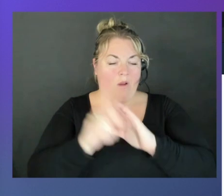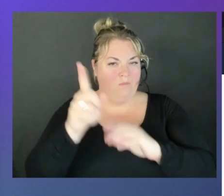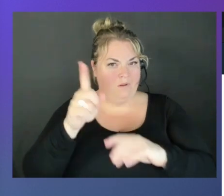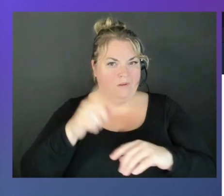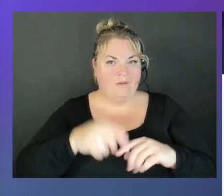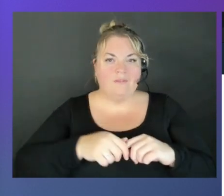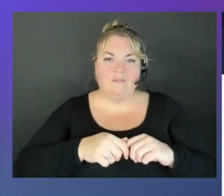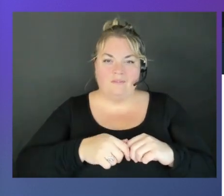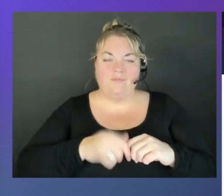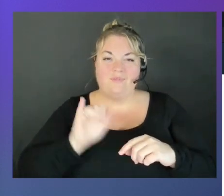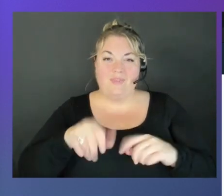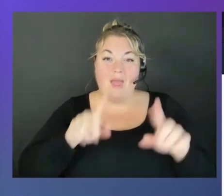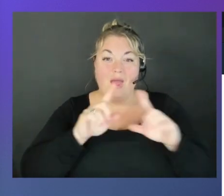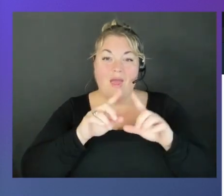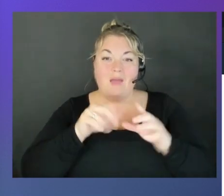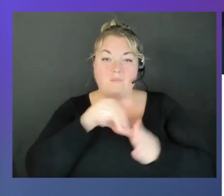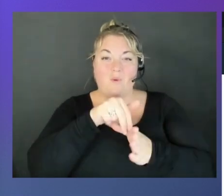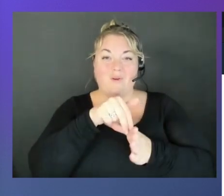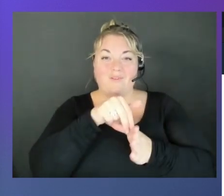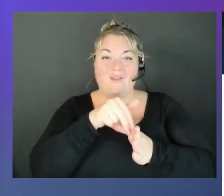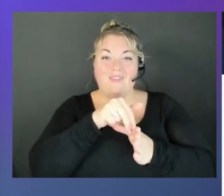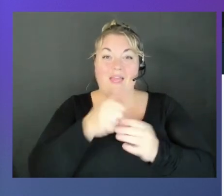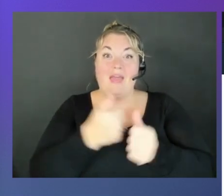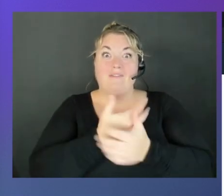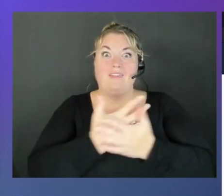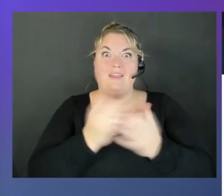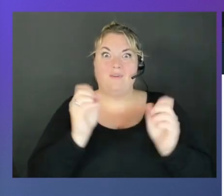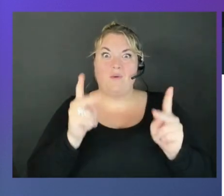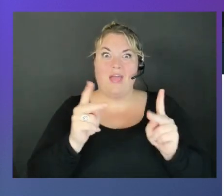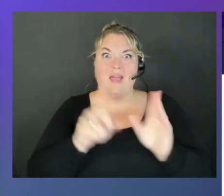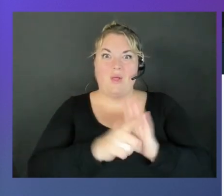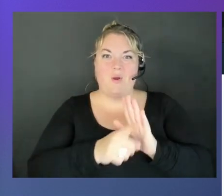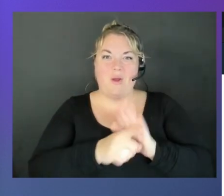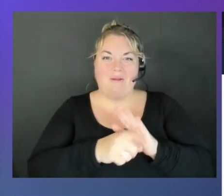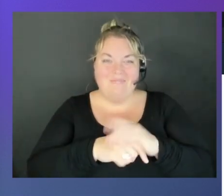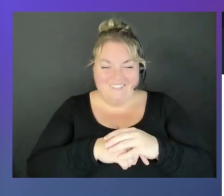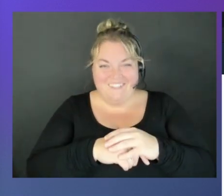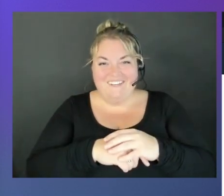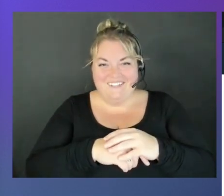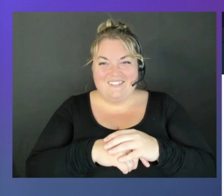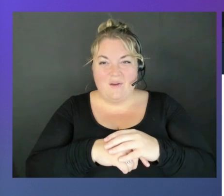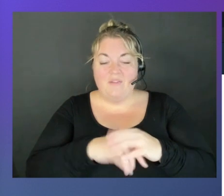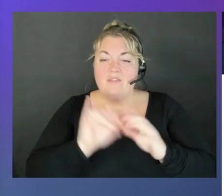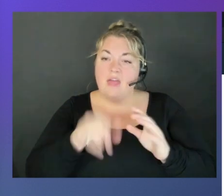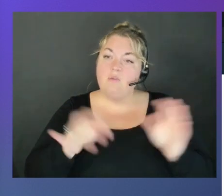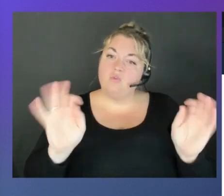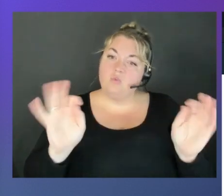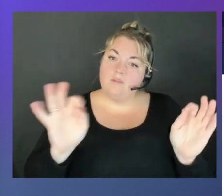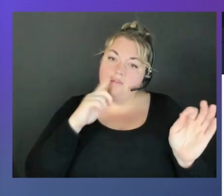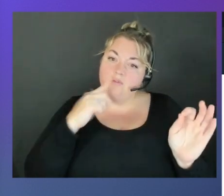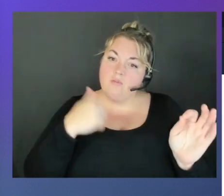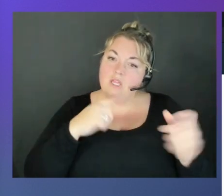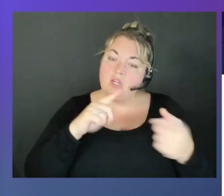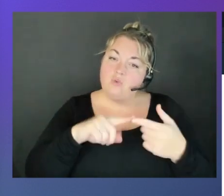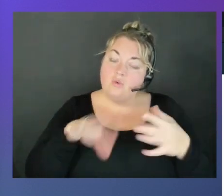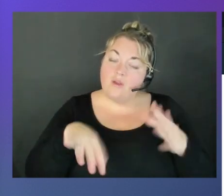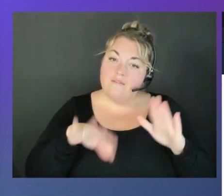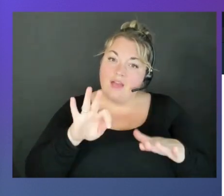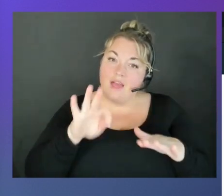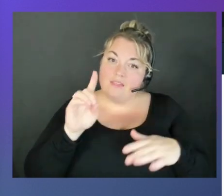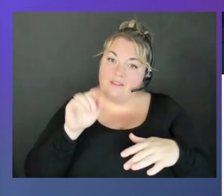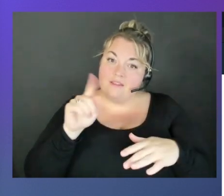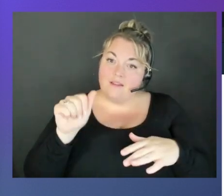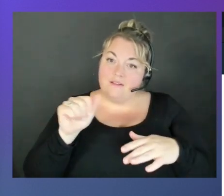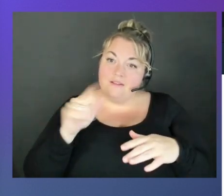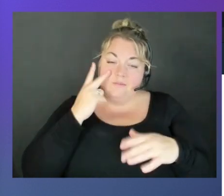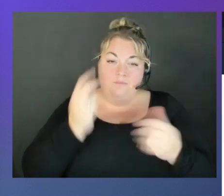That borders on the everything's okay alarm. But so it was trivial for me to find this data, see how much